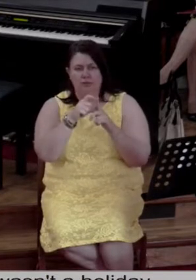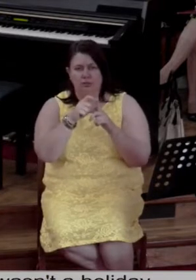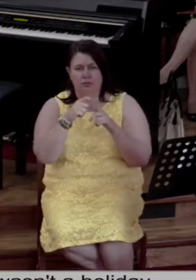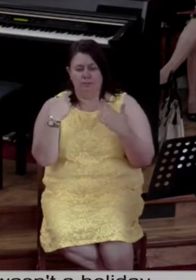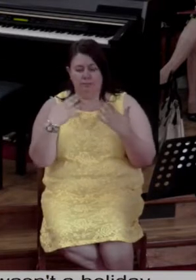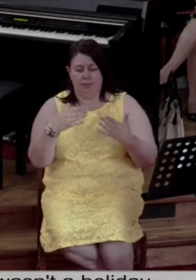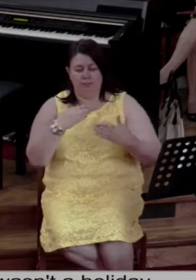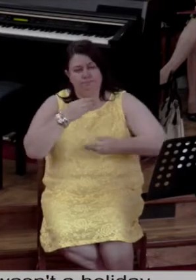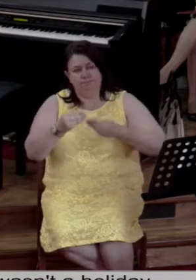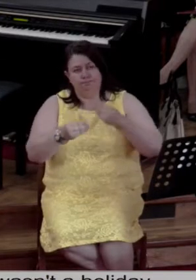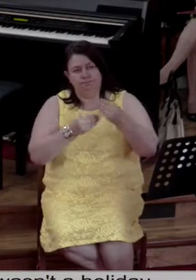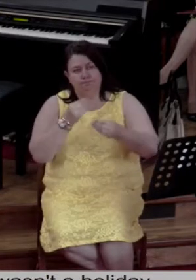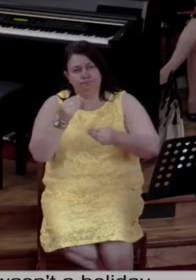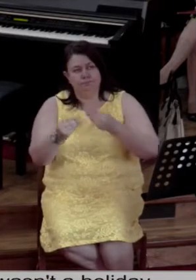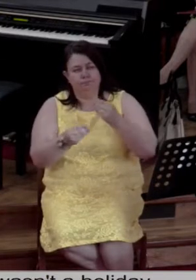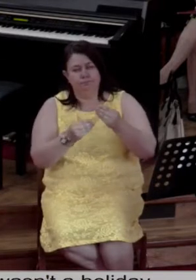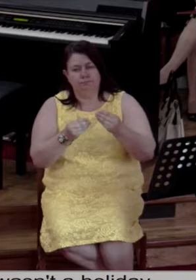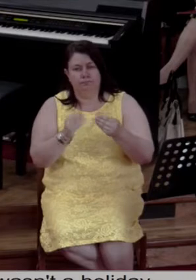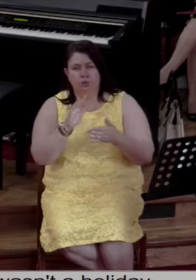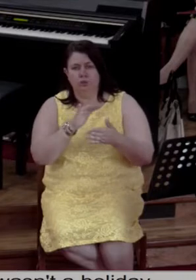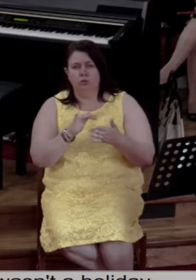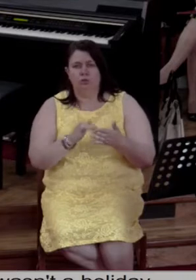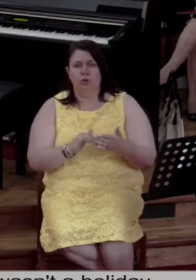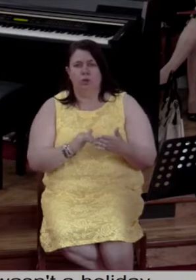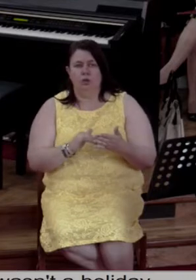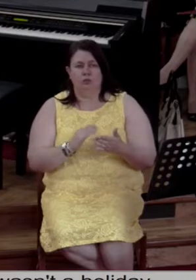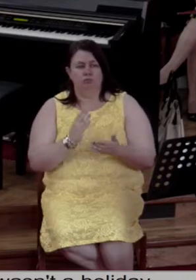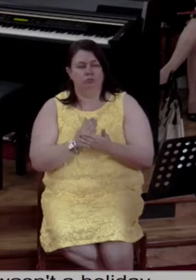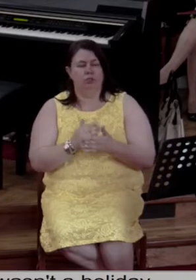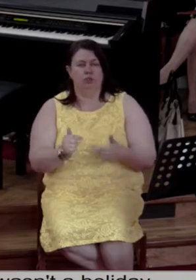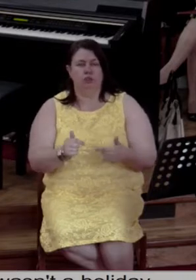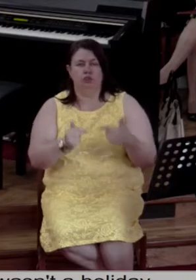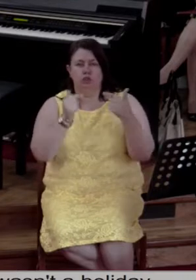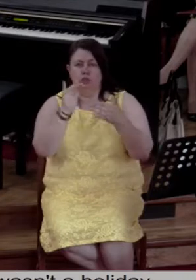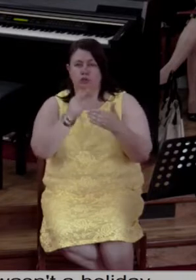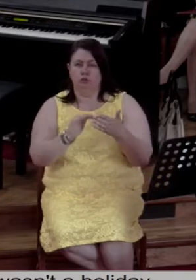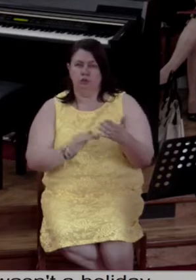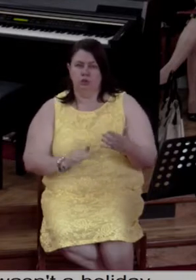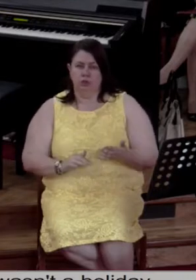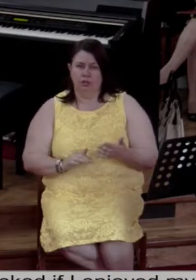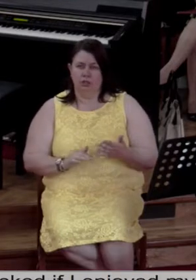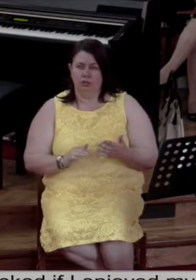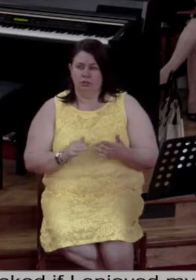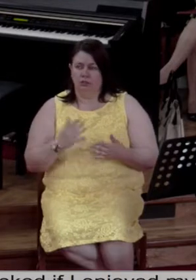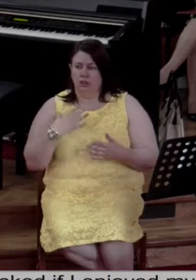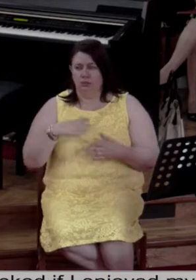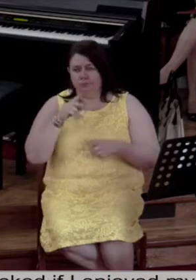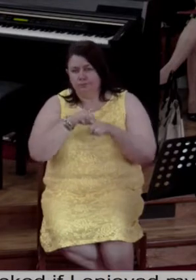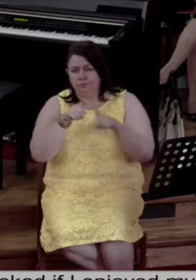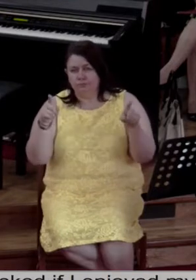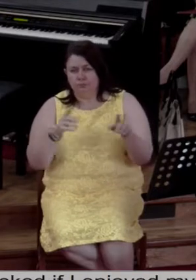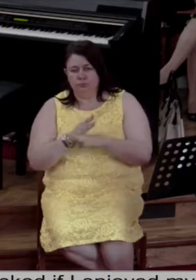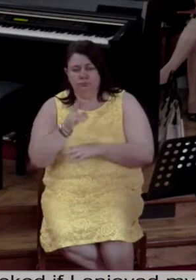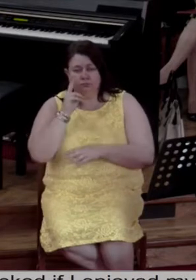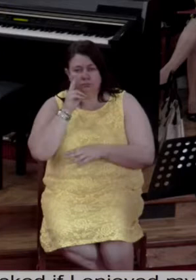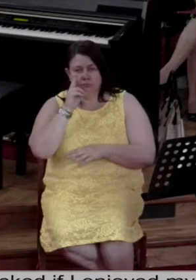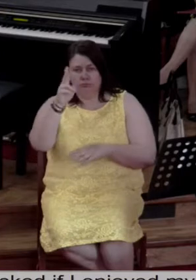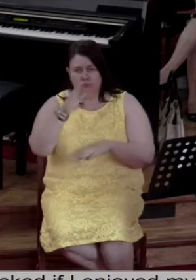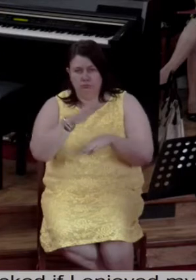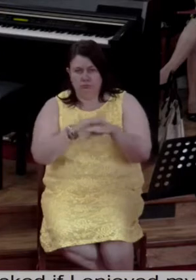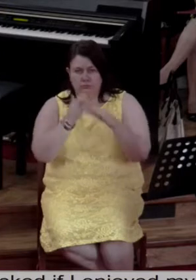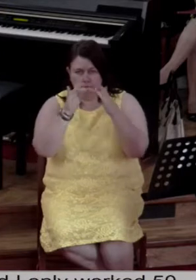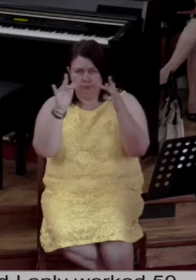was very humbling and also very challenging. So if you didn't see it, go away and watch it if you get a